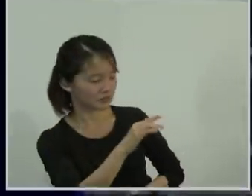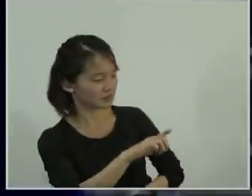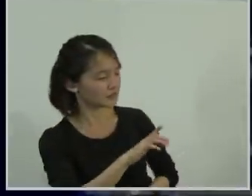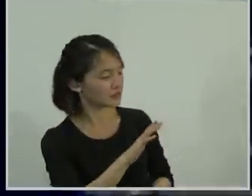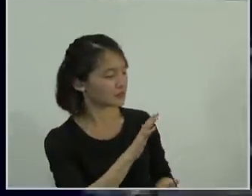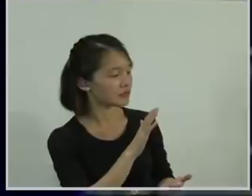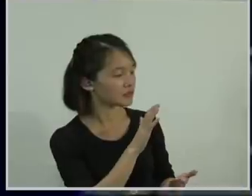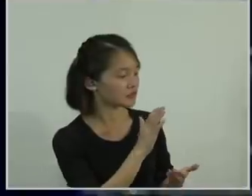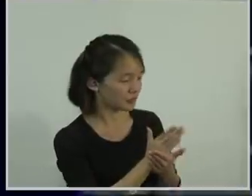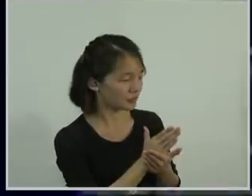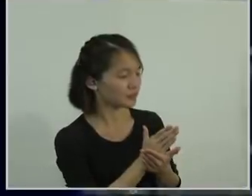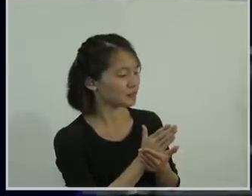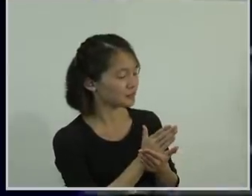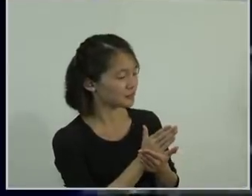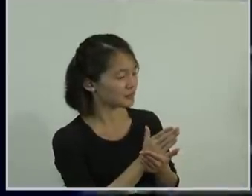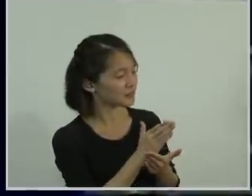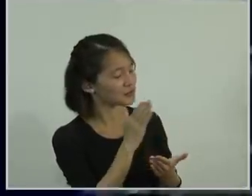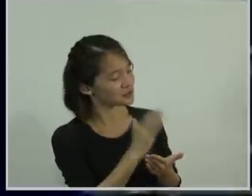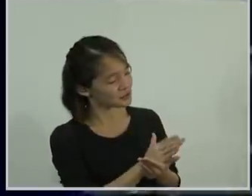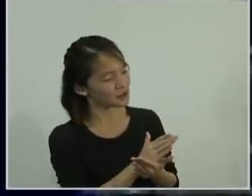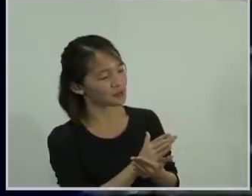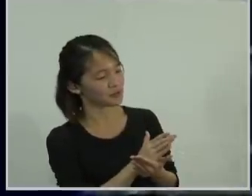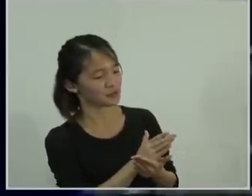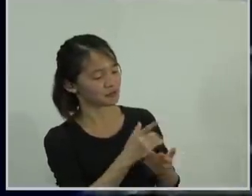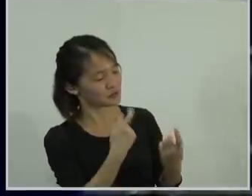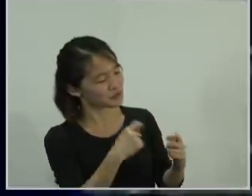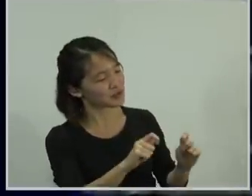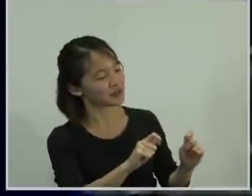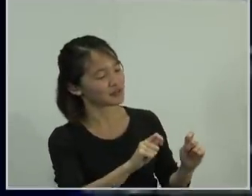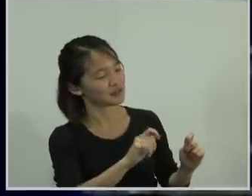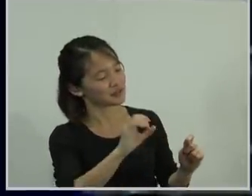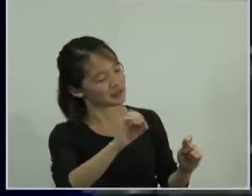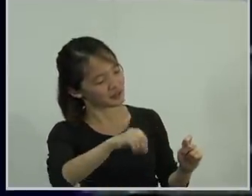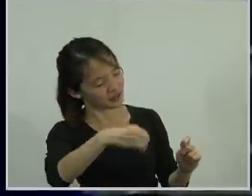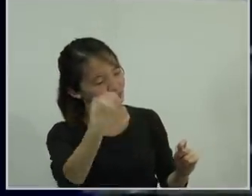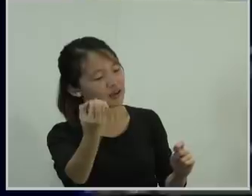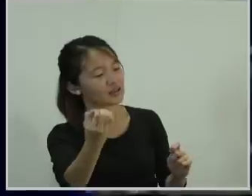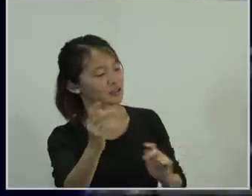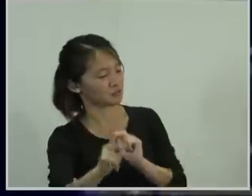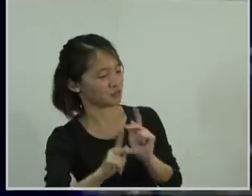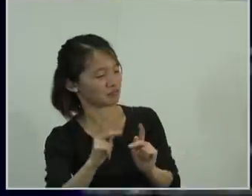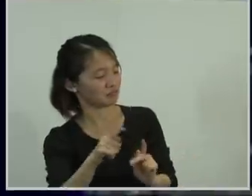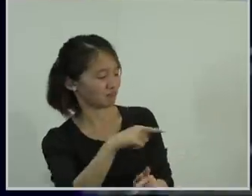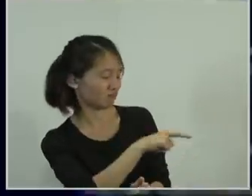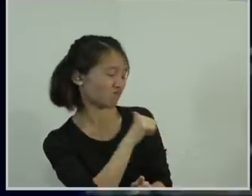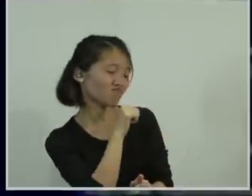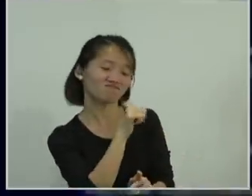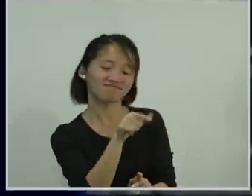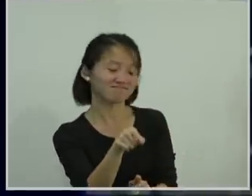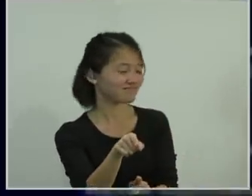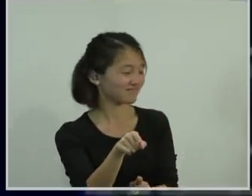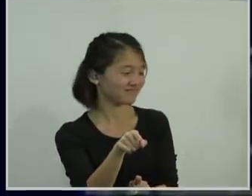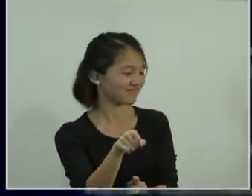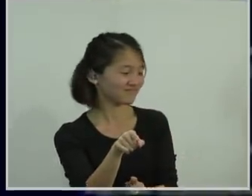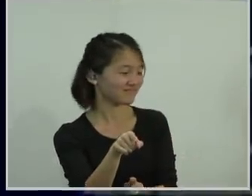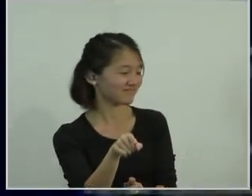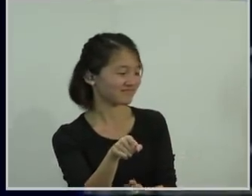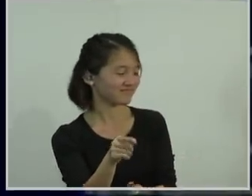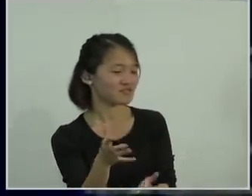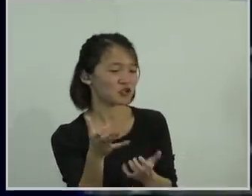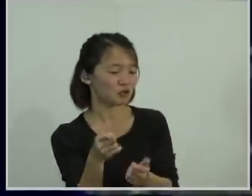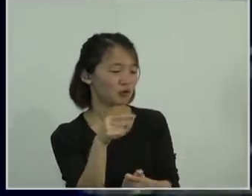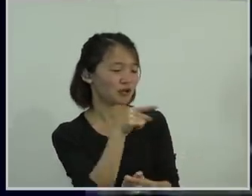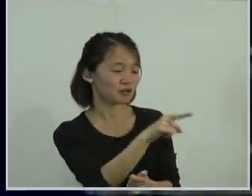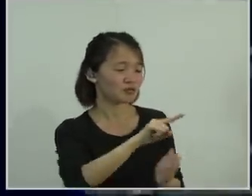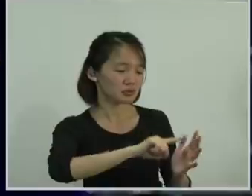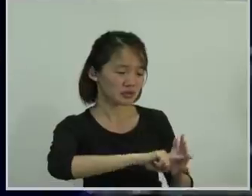Stop trying so hard to be someone else you're not. I want you to begin from a place of